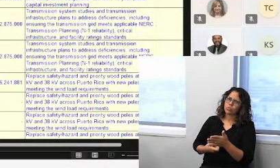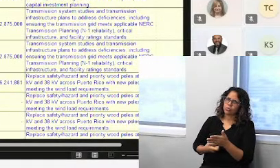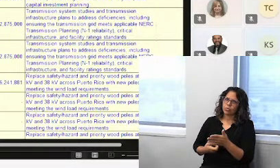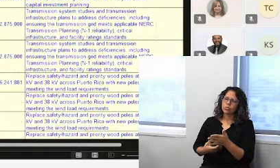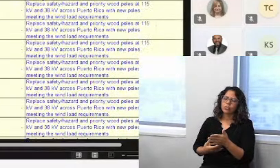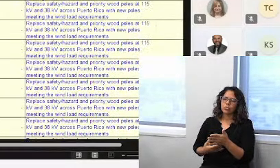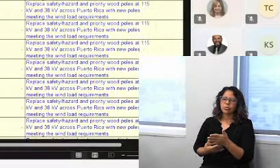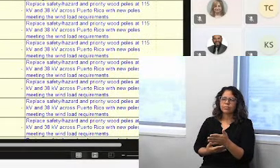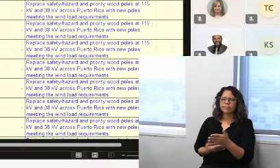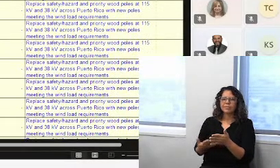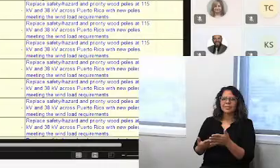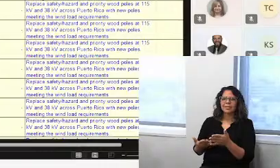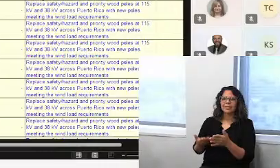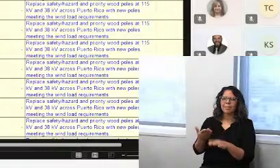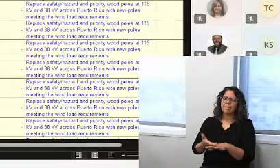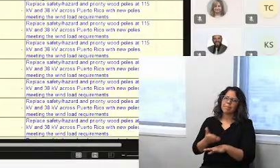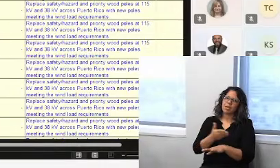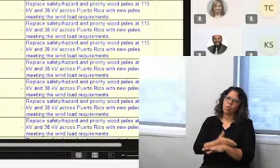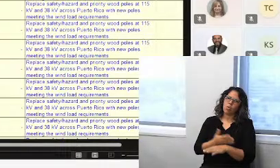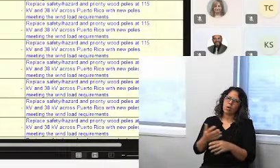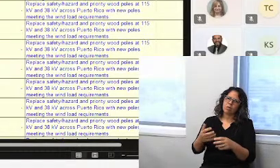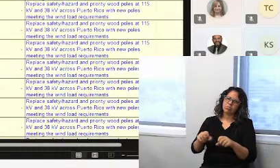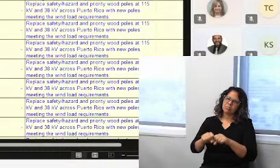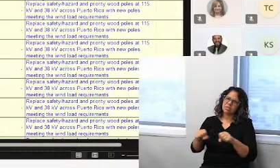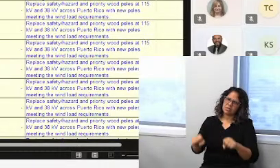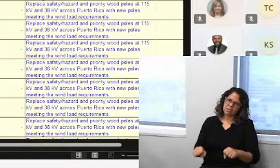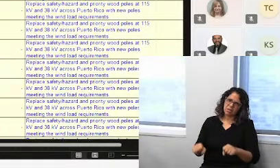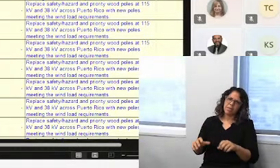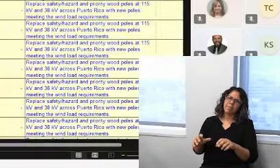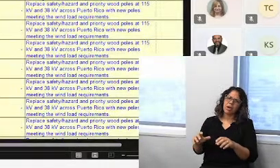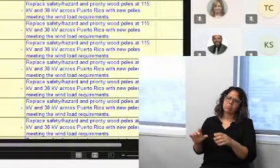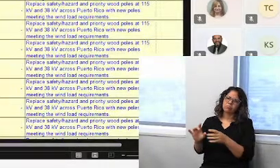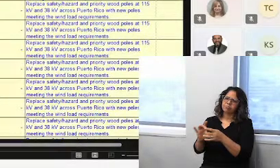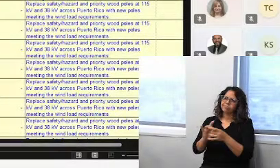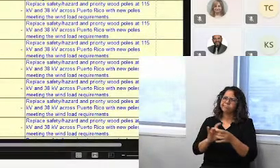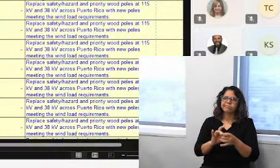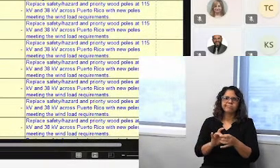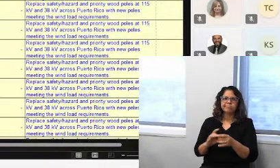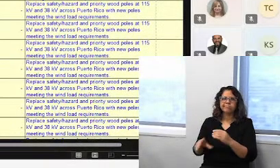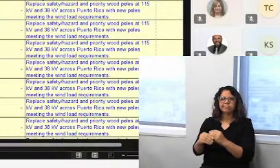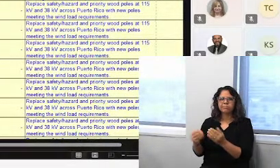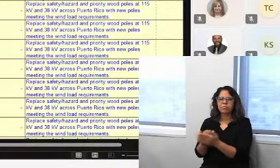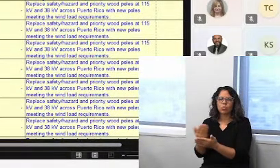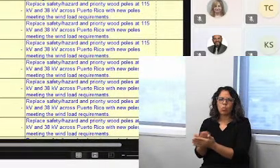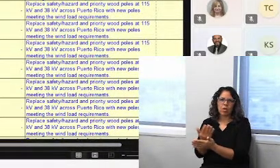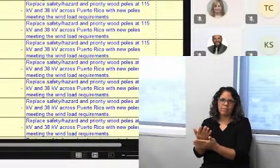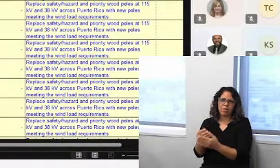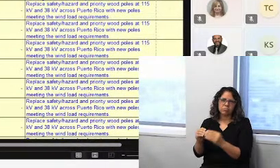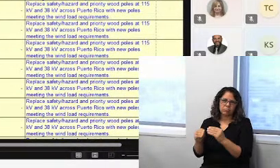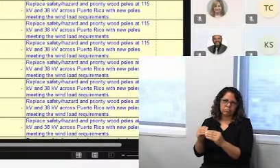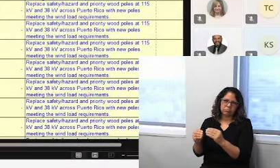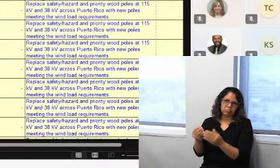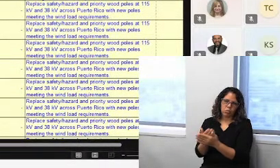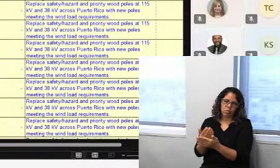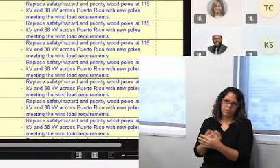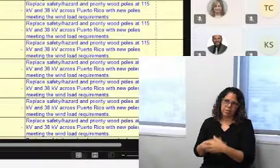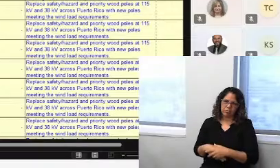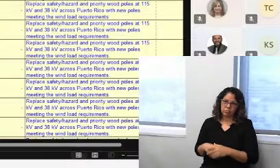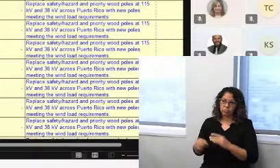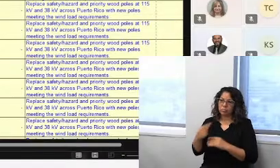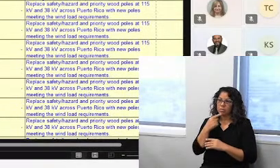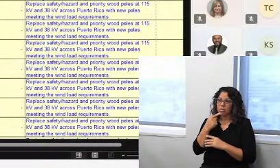about, while those that you have made application for federal funding and that there's